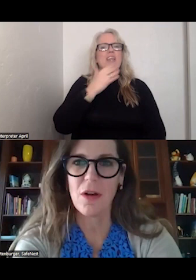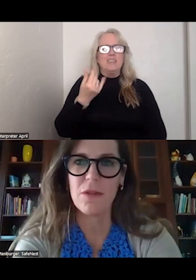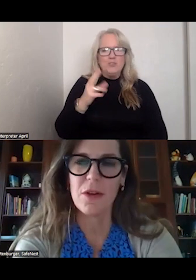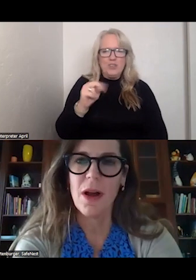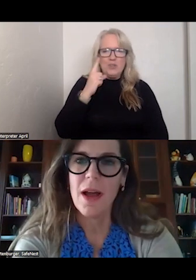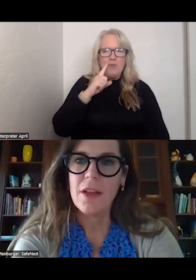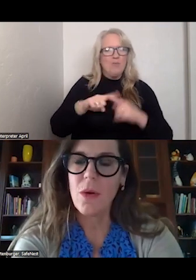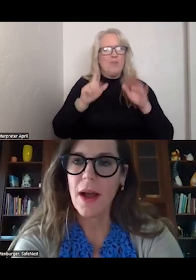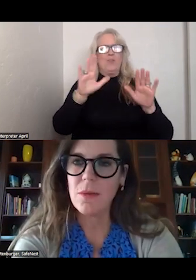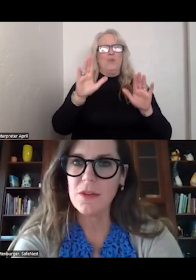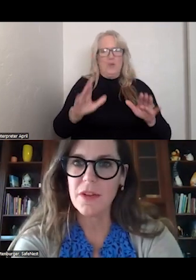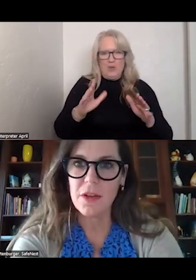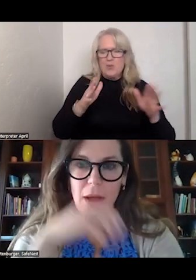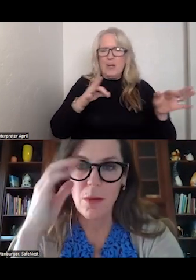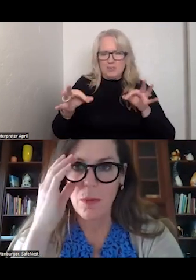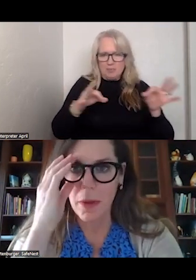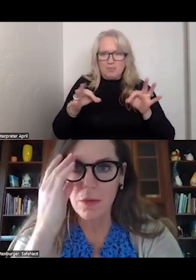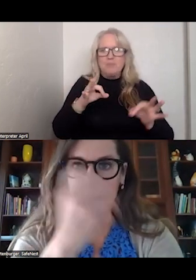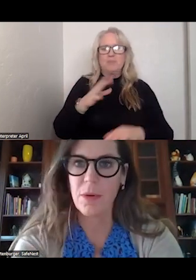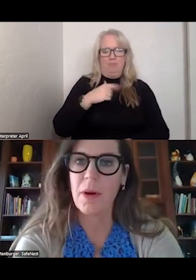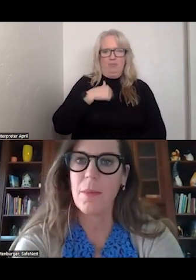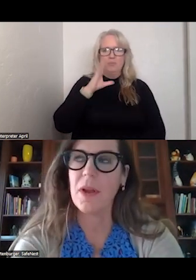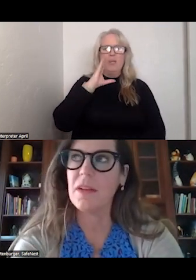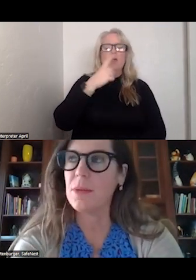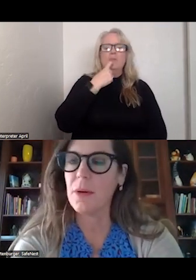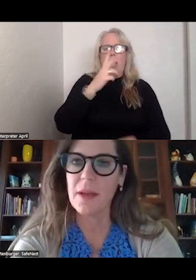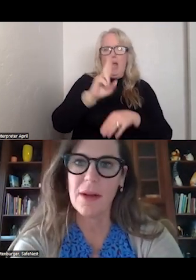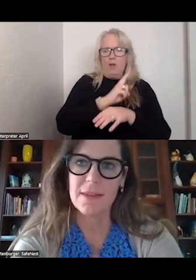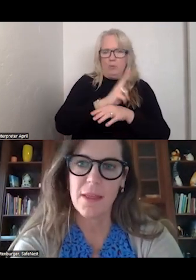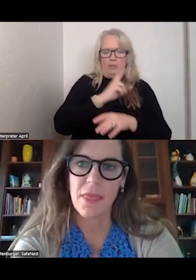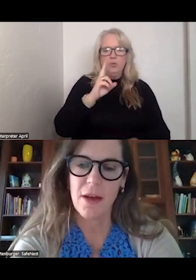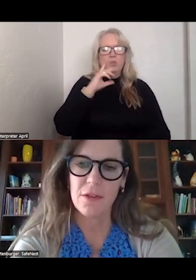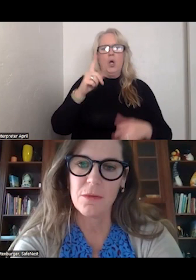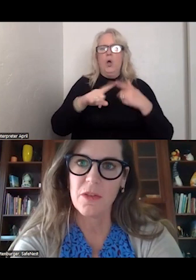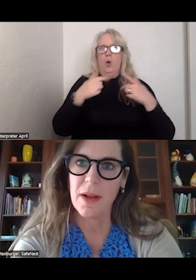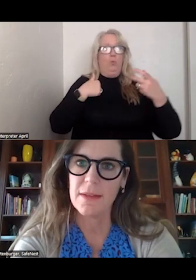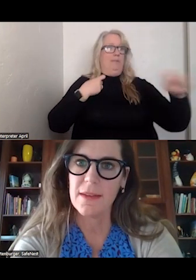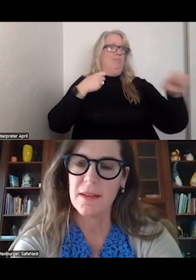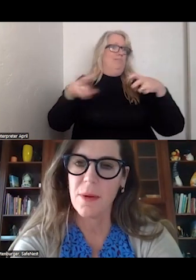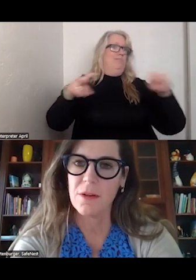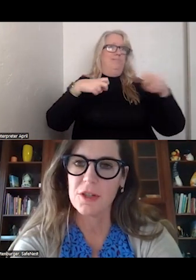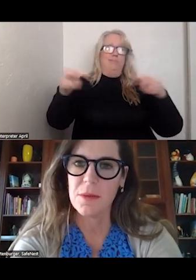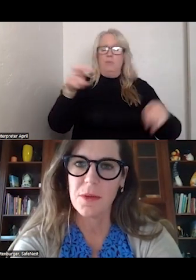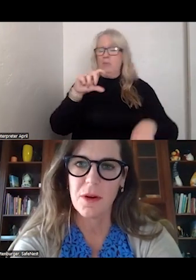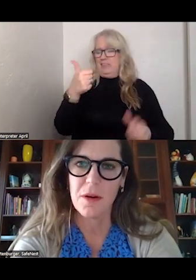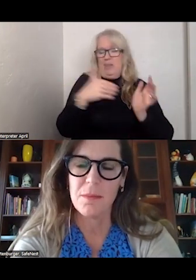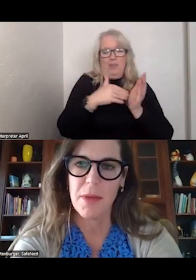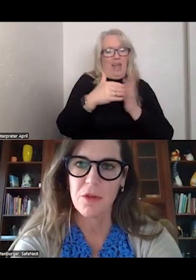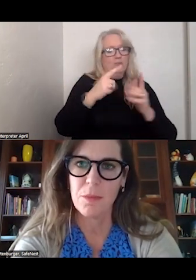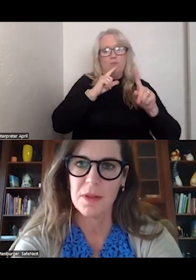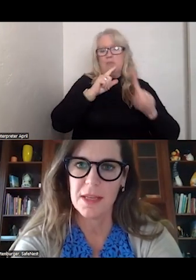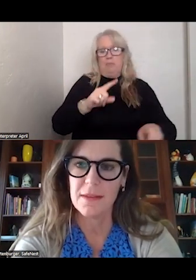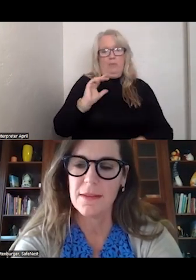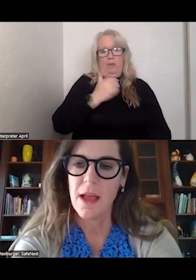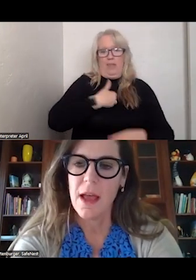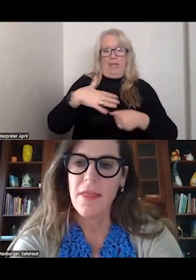the great overview. So I will just tell you how we use the program. We deploy about 10,000 responses in partnership with our